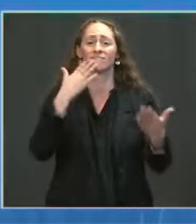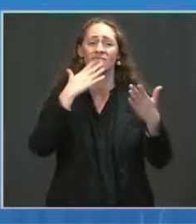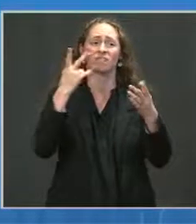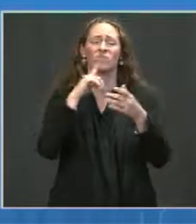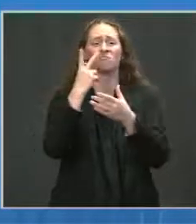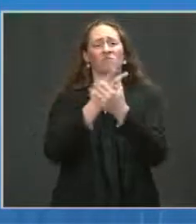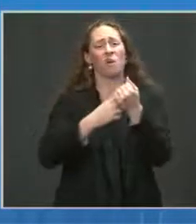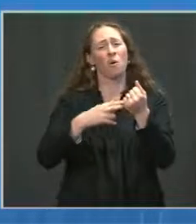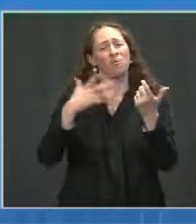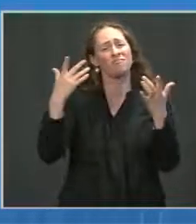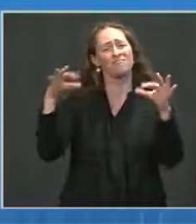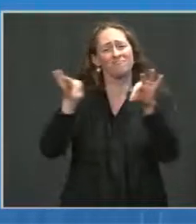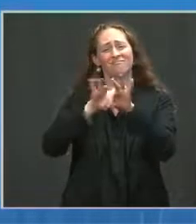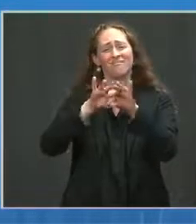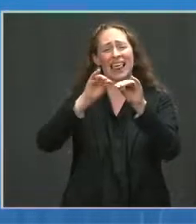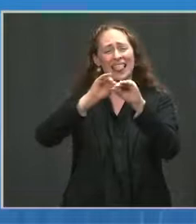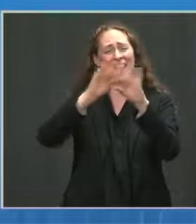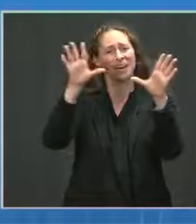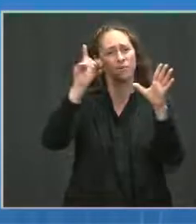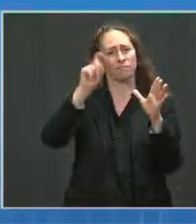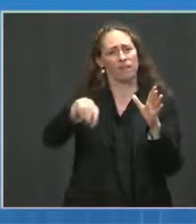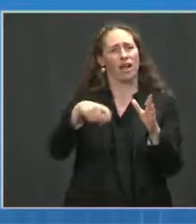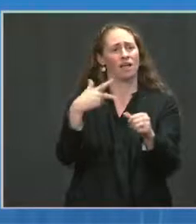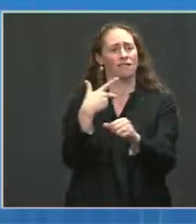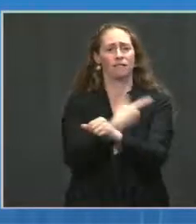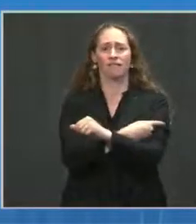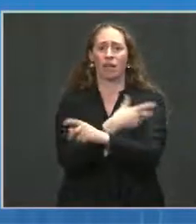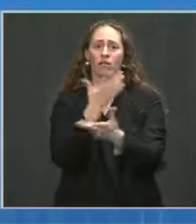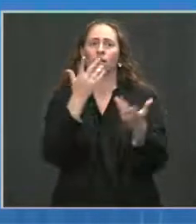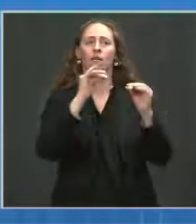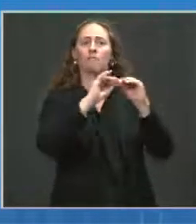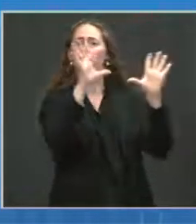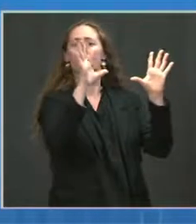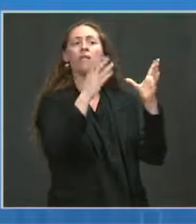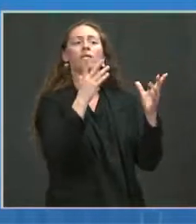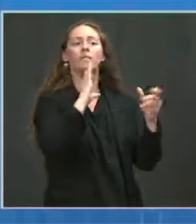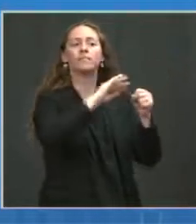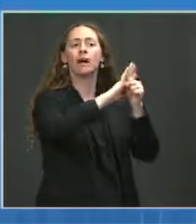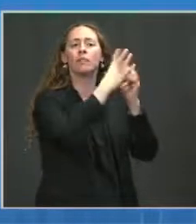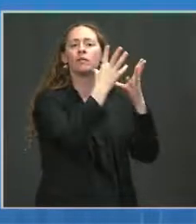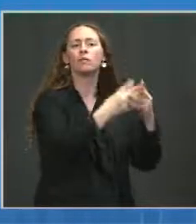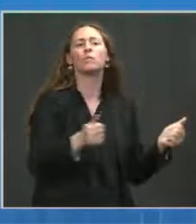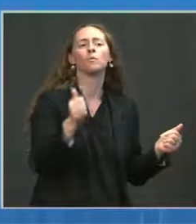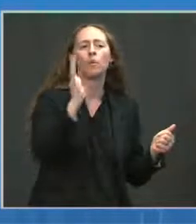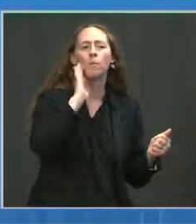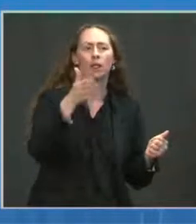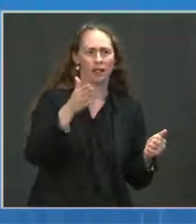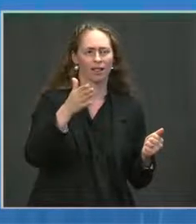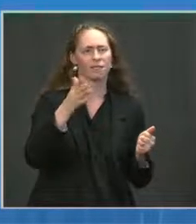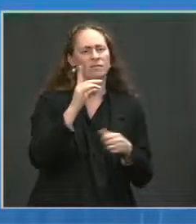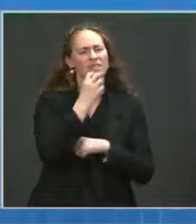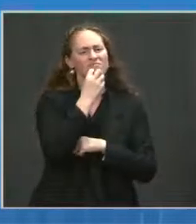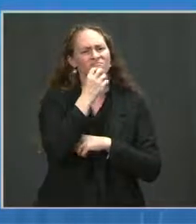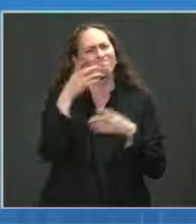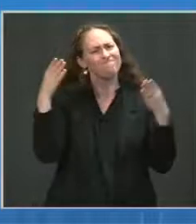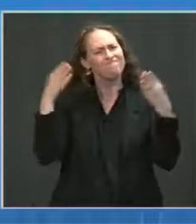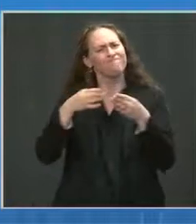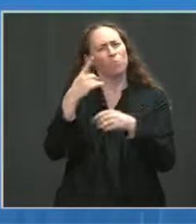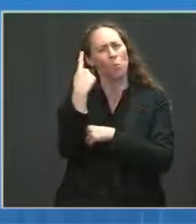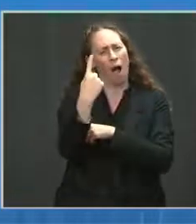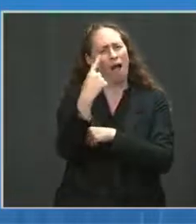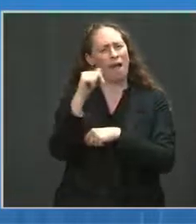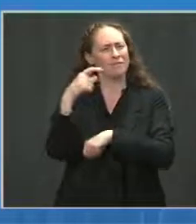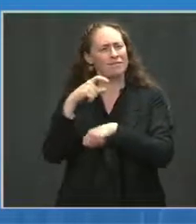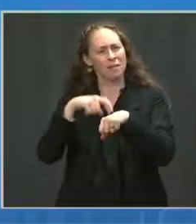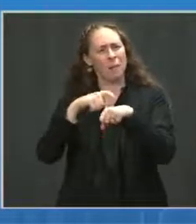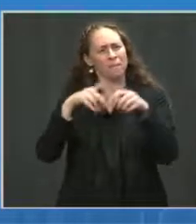vaccinated. That's how we stop the spread of the Delta variant, and each and every shot matters. And while we work to get